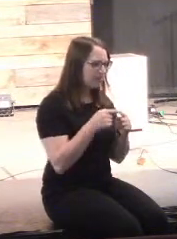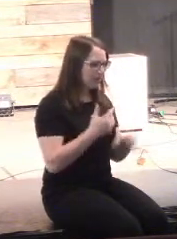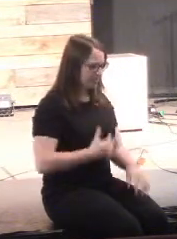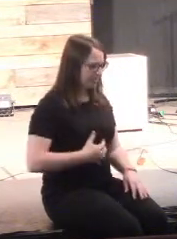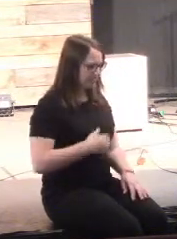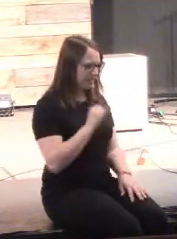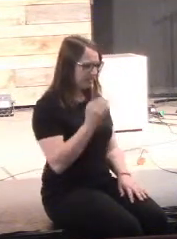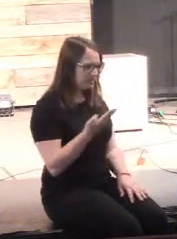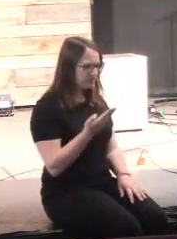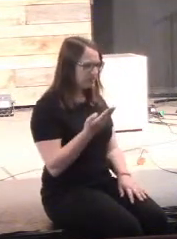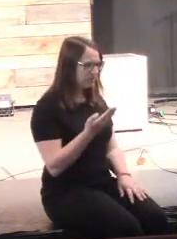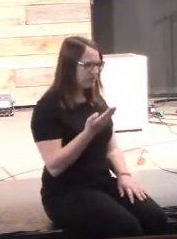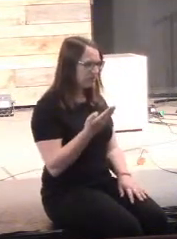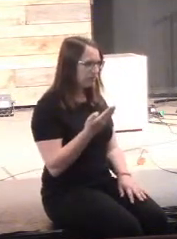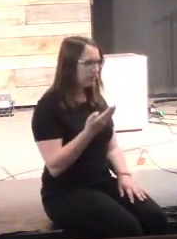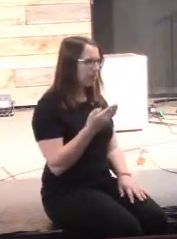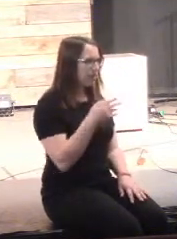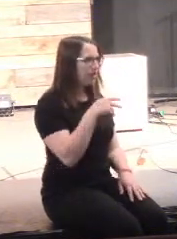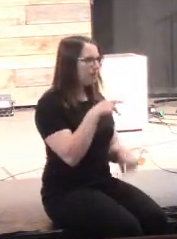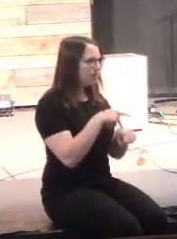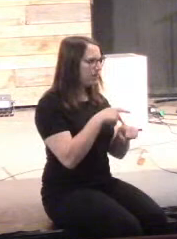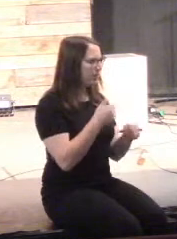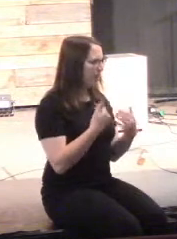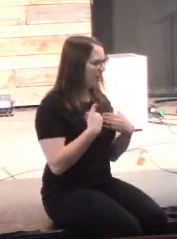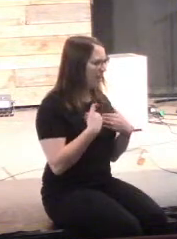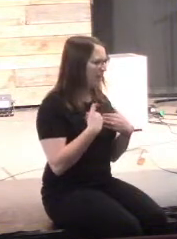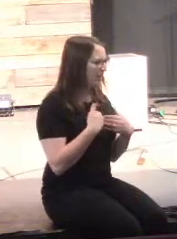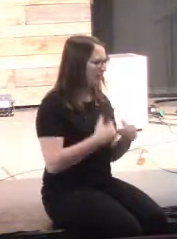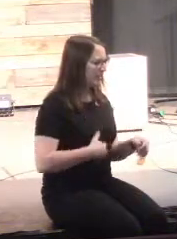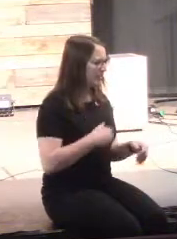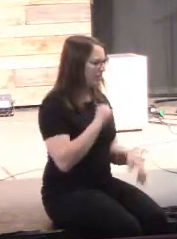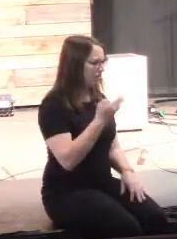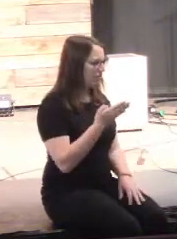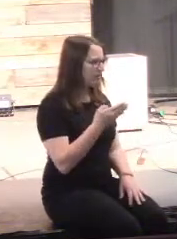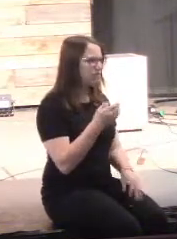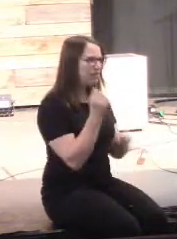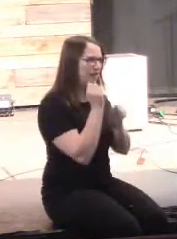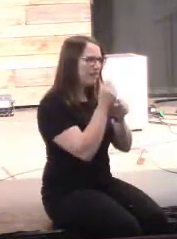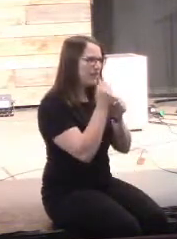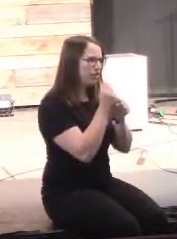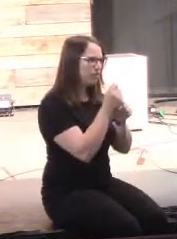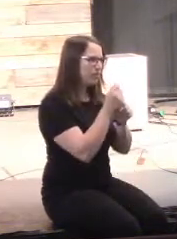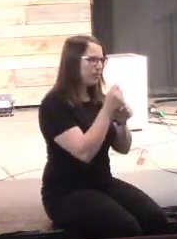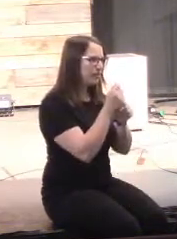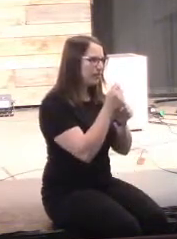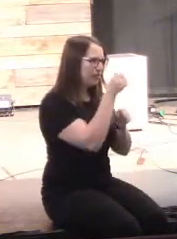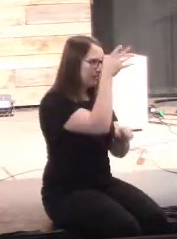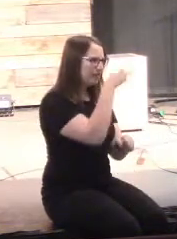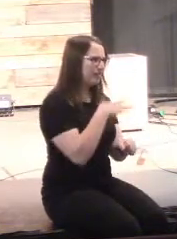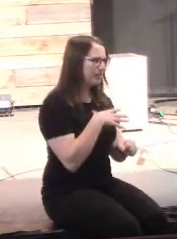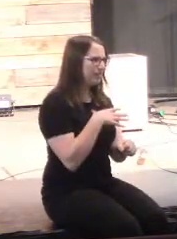disgusting job. He was a fisherman. Who would be this guy to complain about smell?